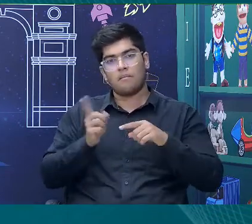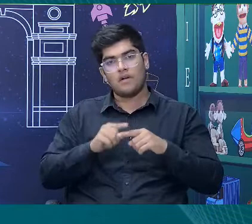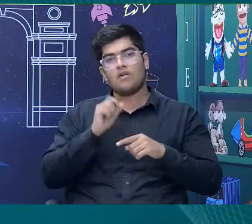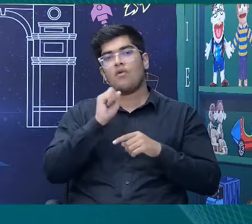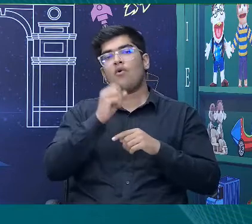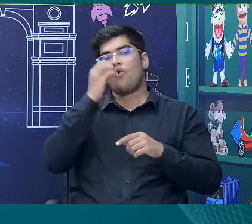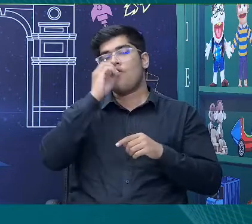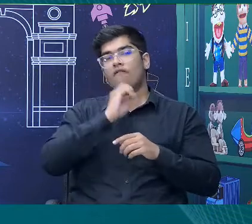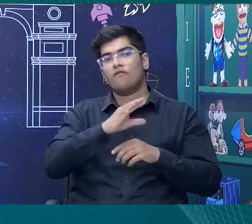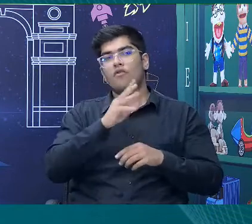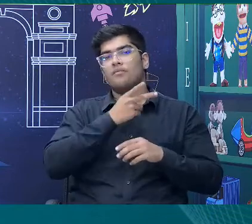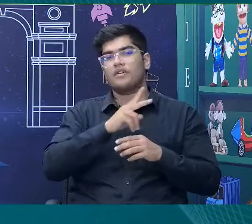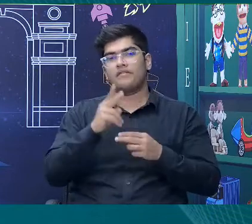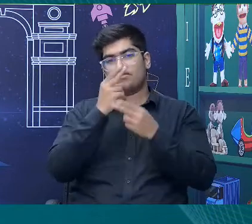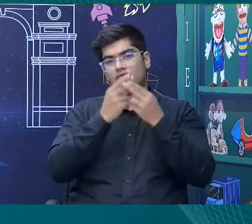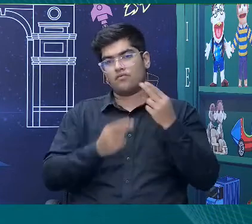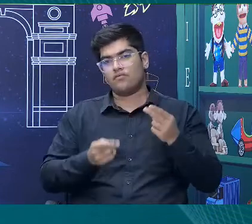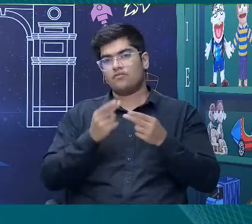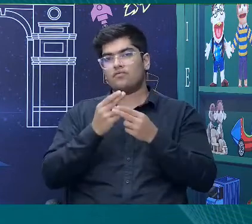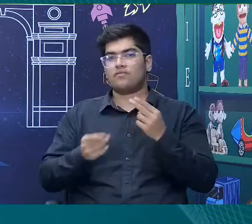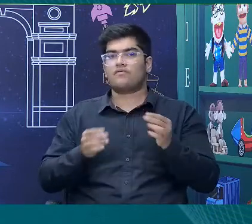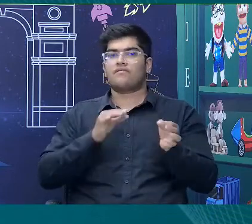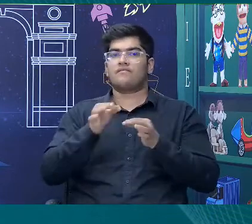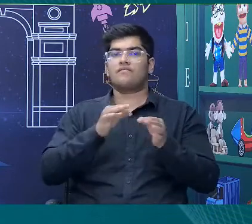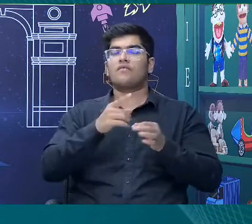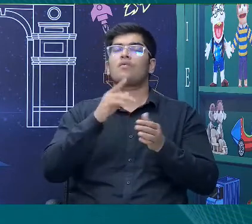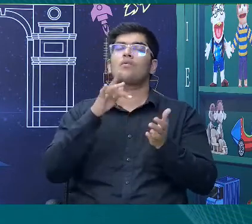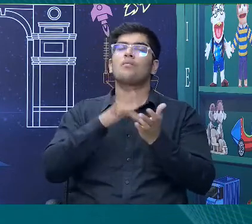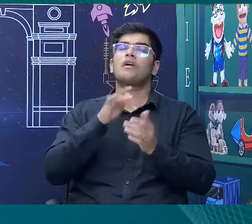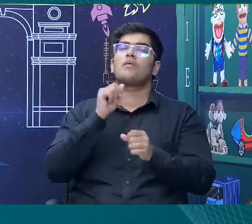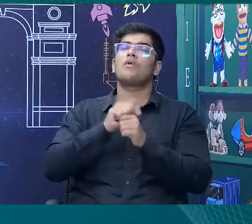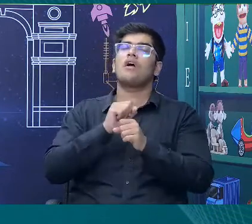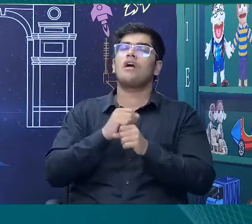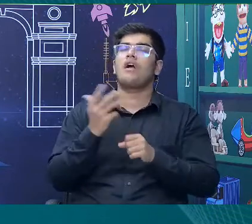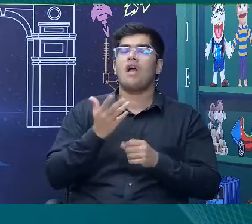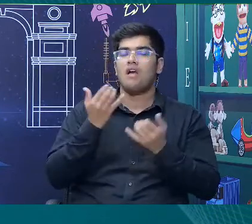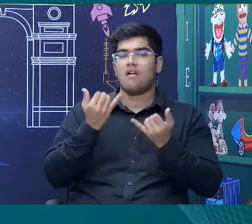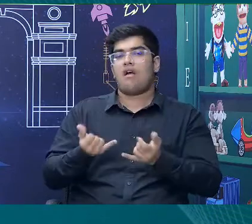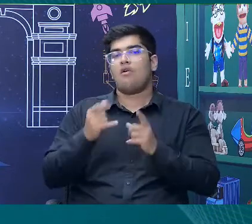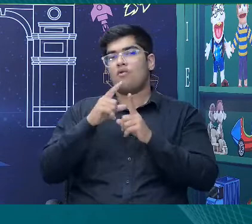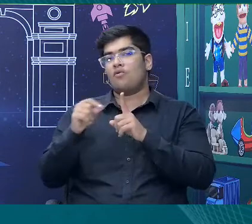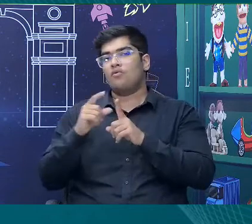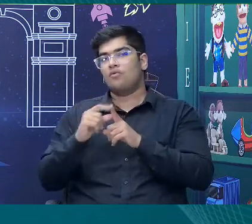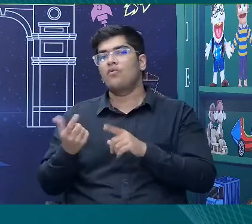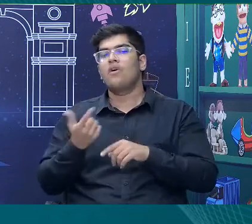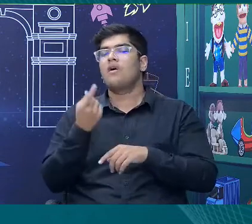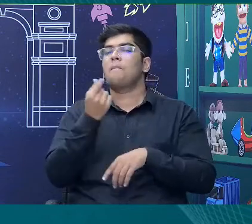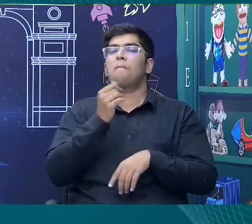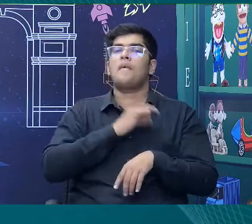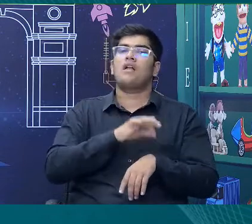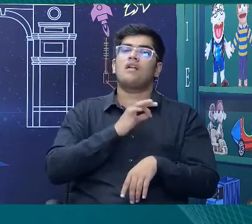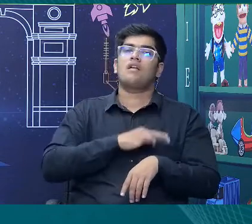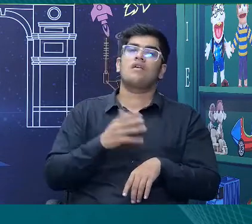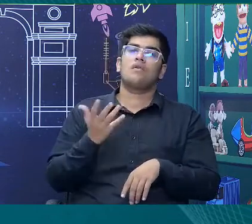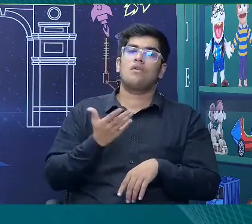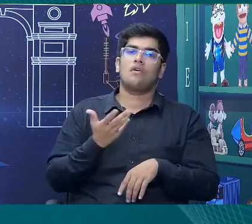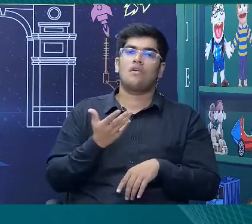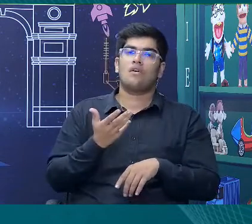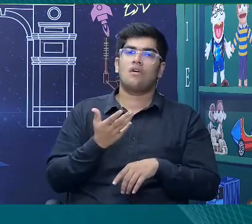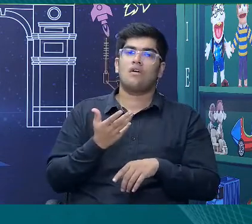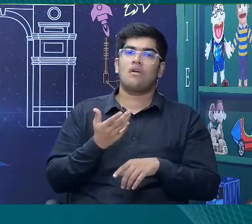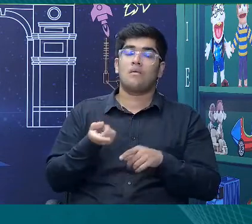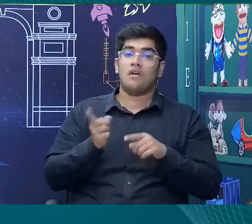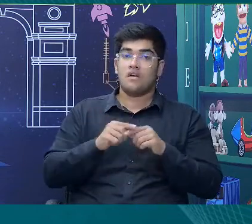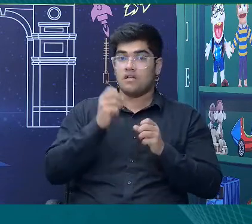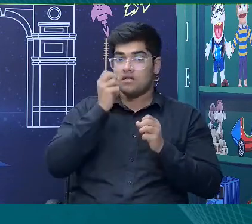lot of information. So he tells him where he used to work, what he does now, how he made money, and